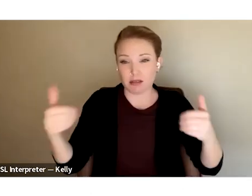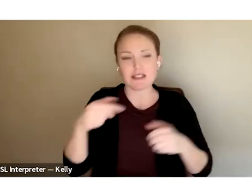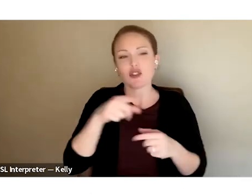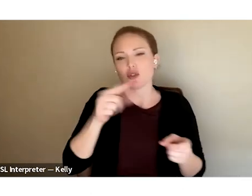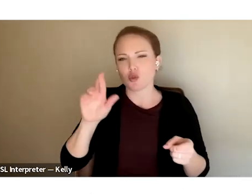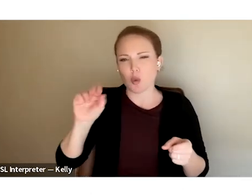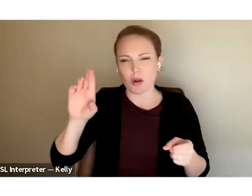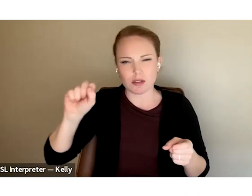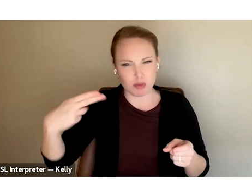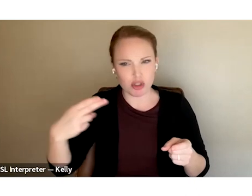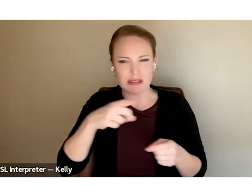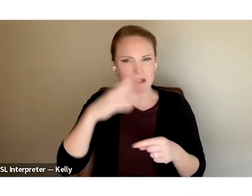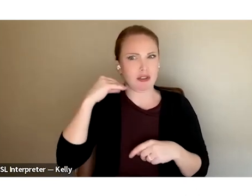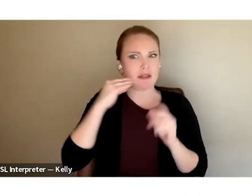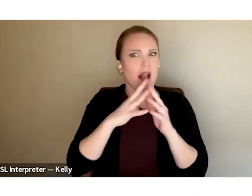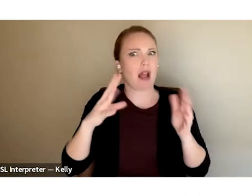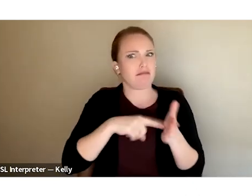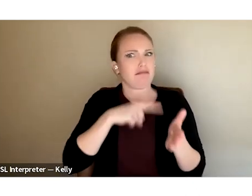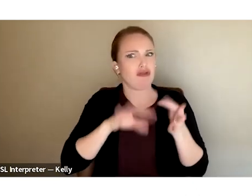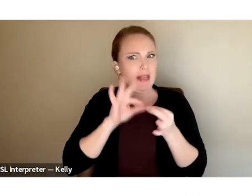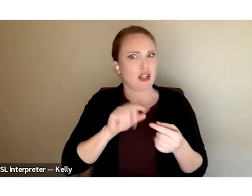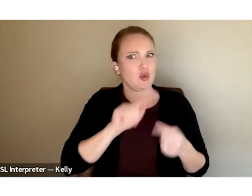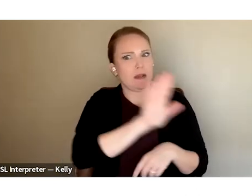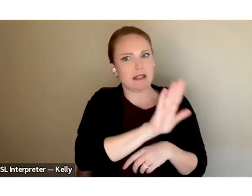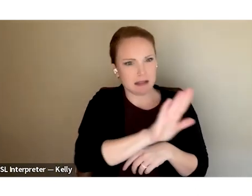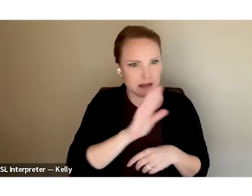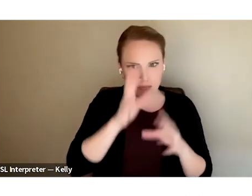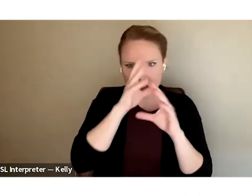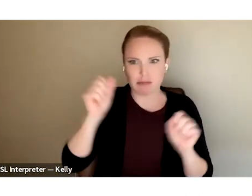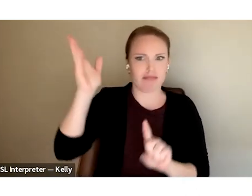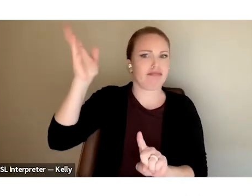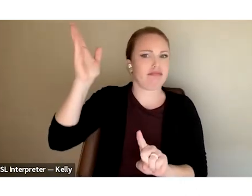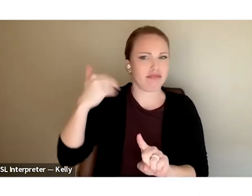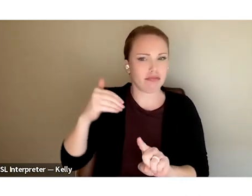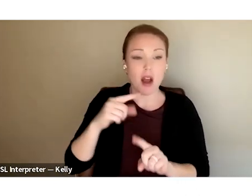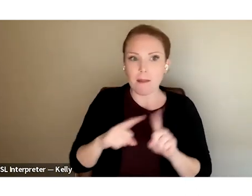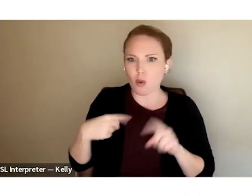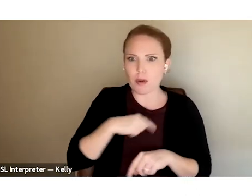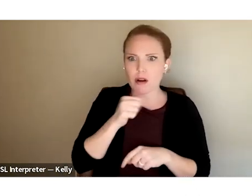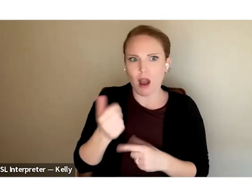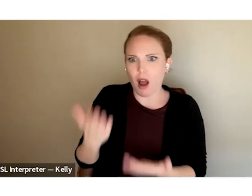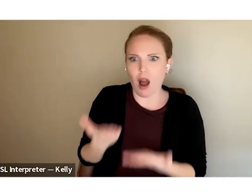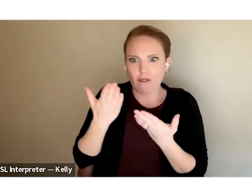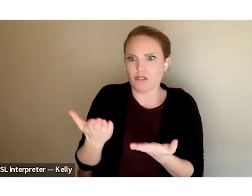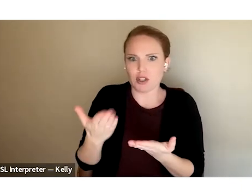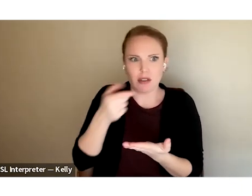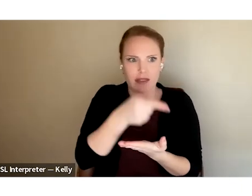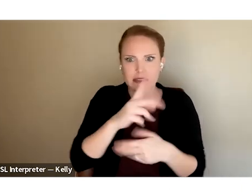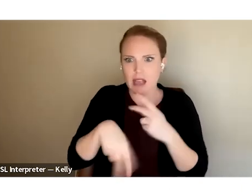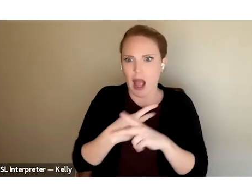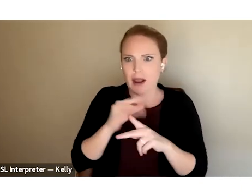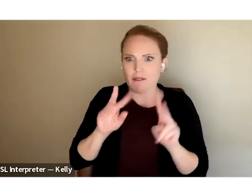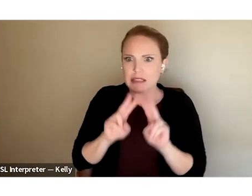was a very damaging framework. Also, when we weren't offered this analysis of